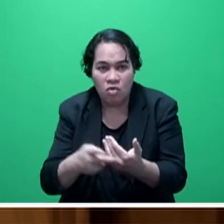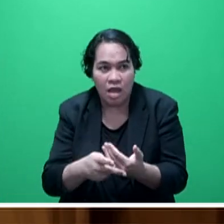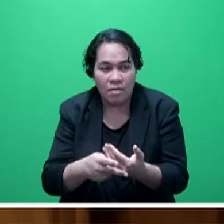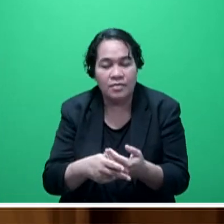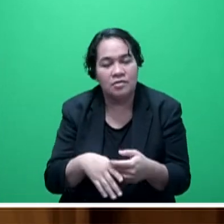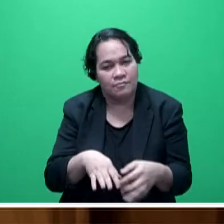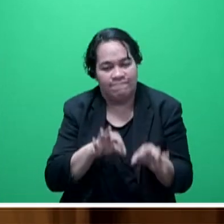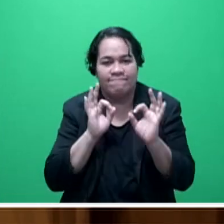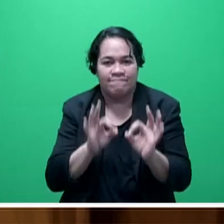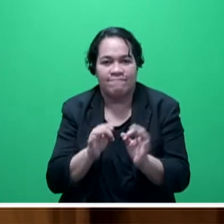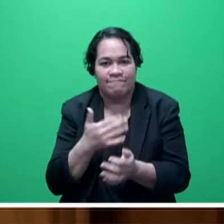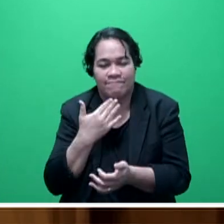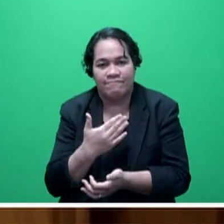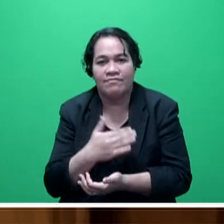timely.